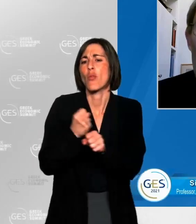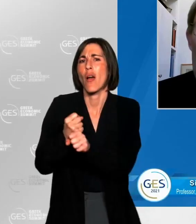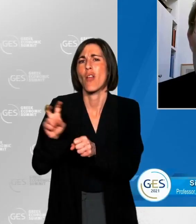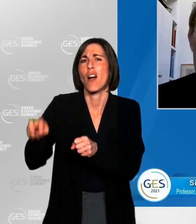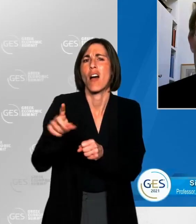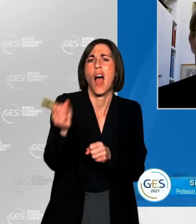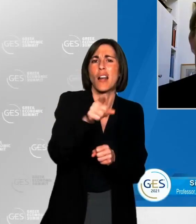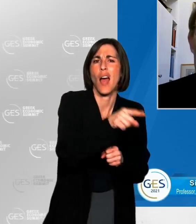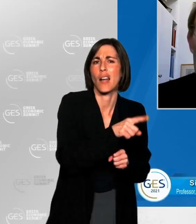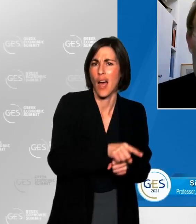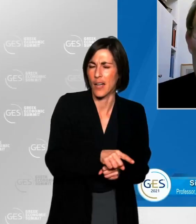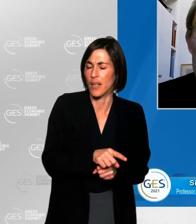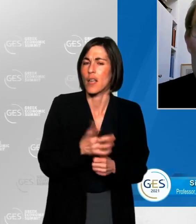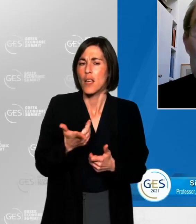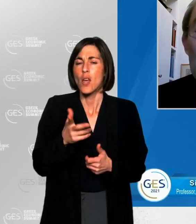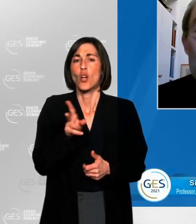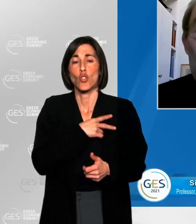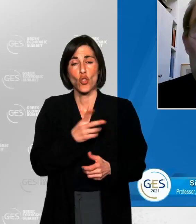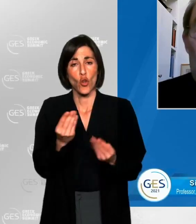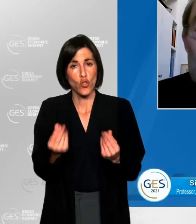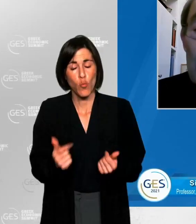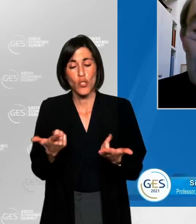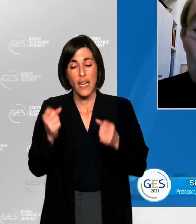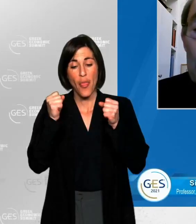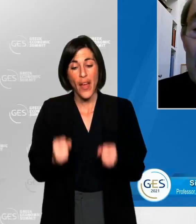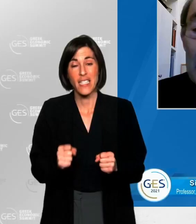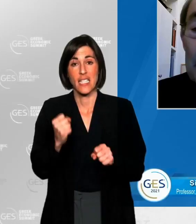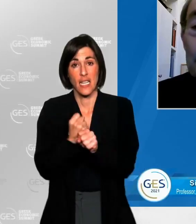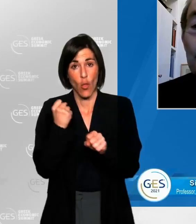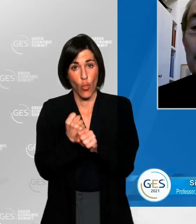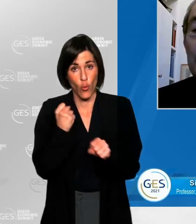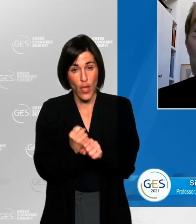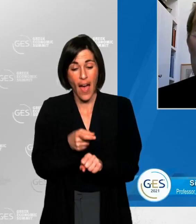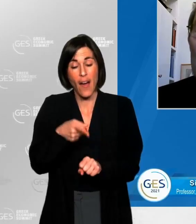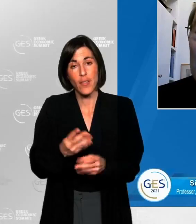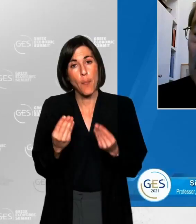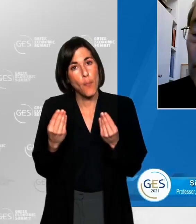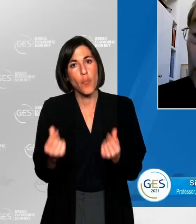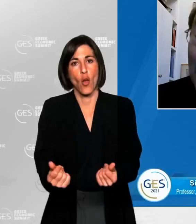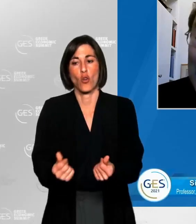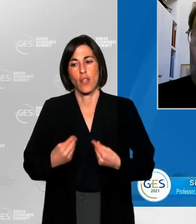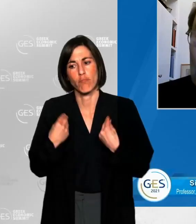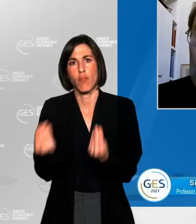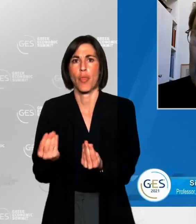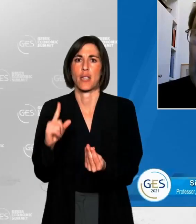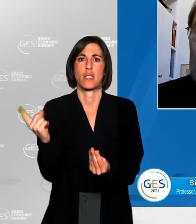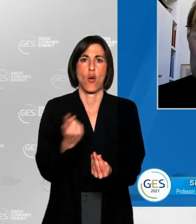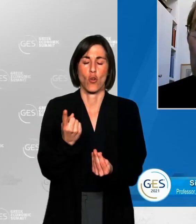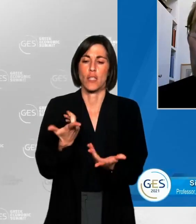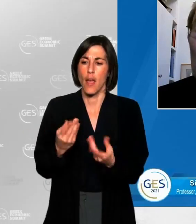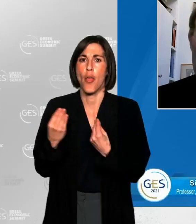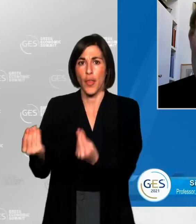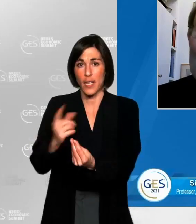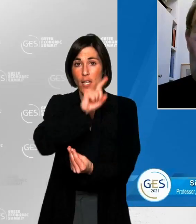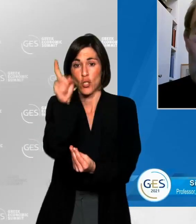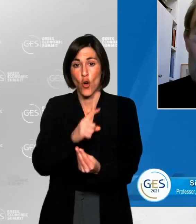well, and that there are jobs that promote well-being. If we don't manage that well, then